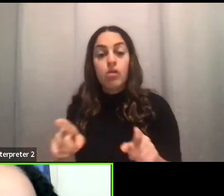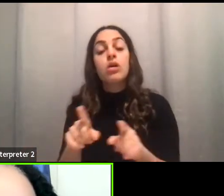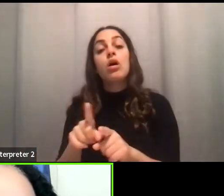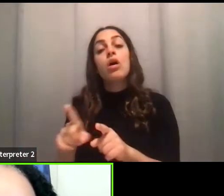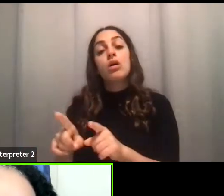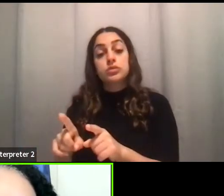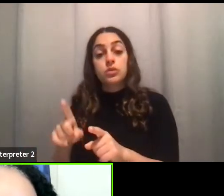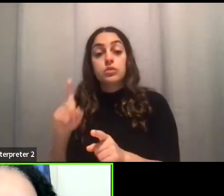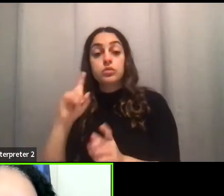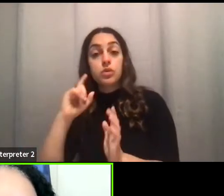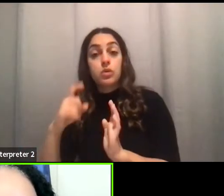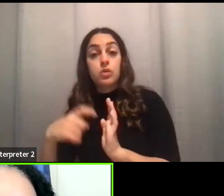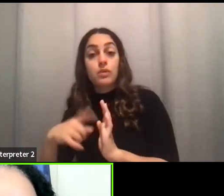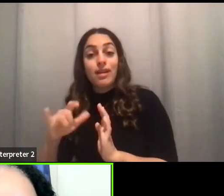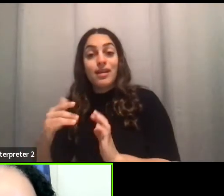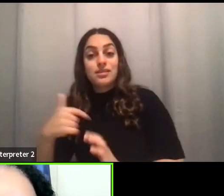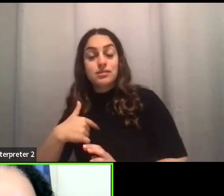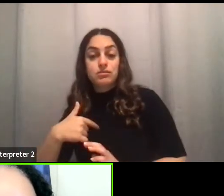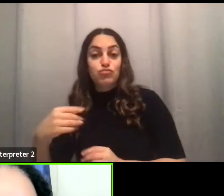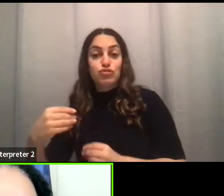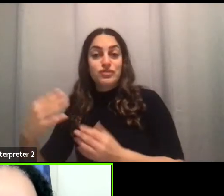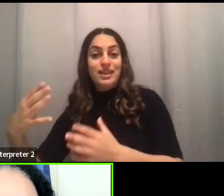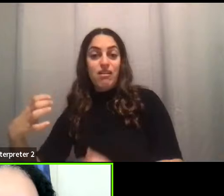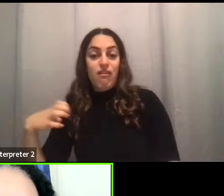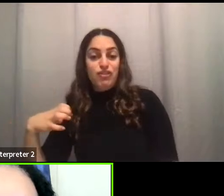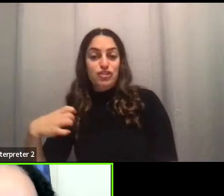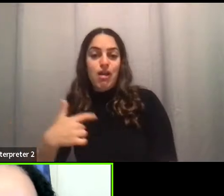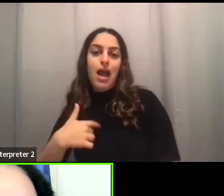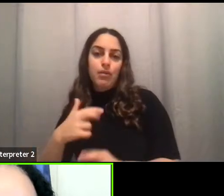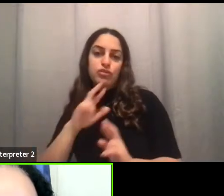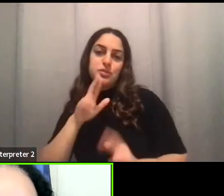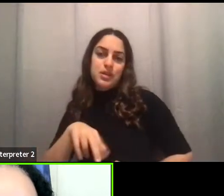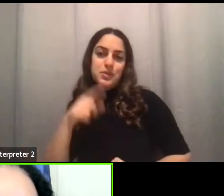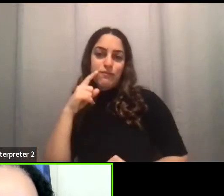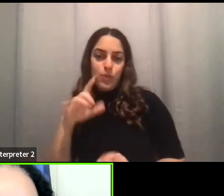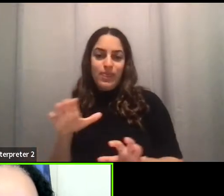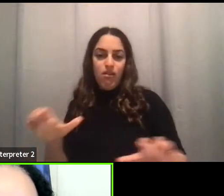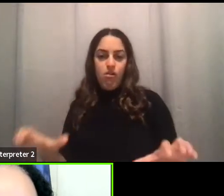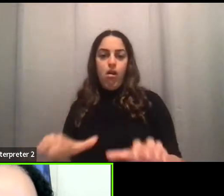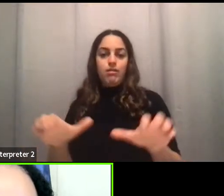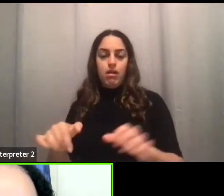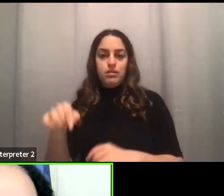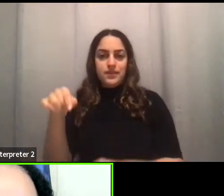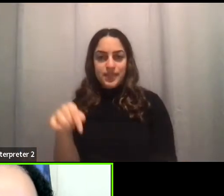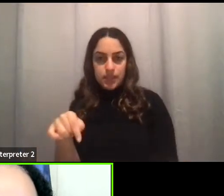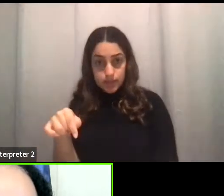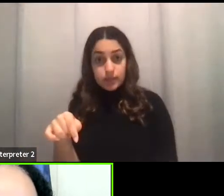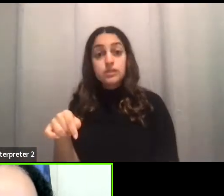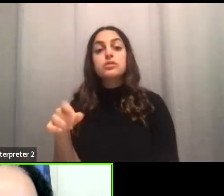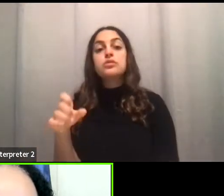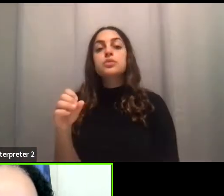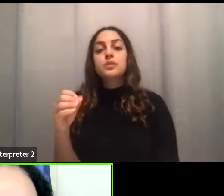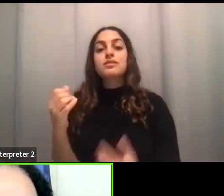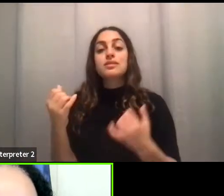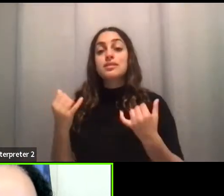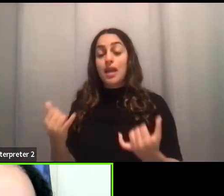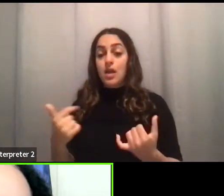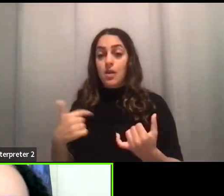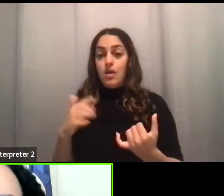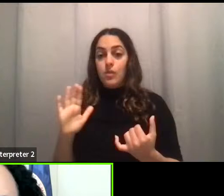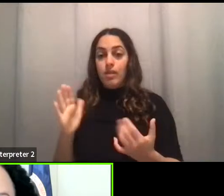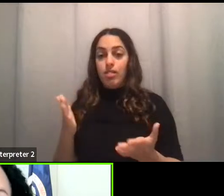presiding officer i am responsible for the conduct of the hearing with that i will turn it now